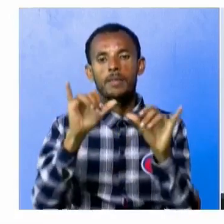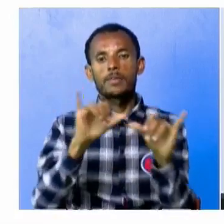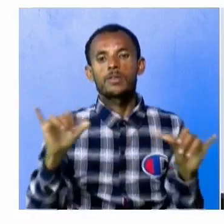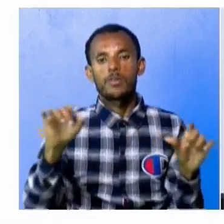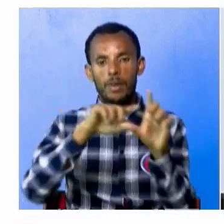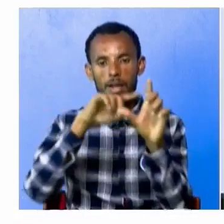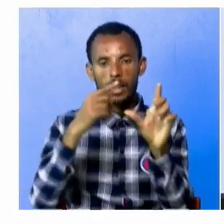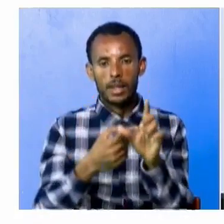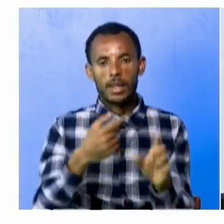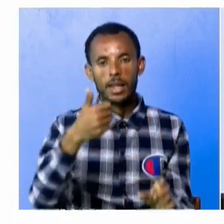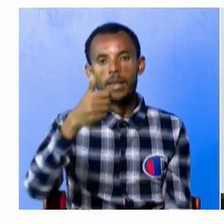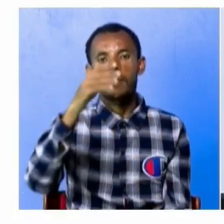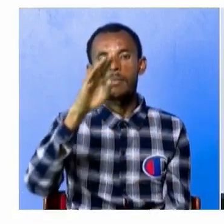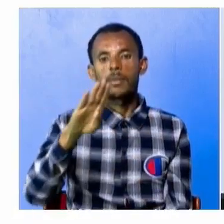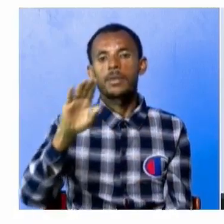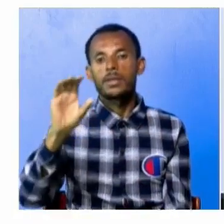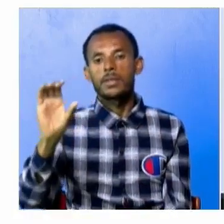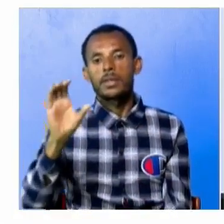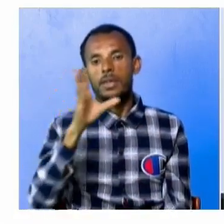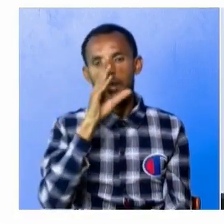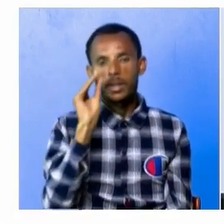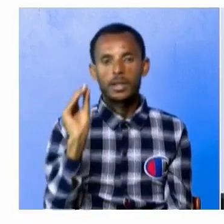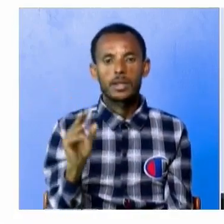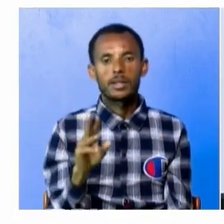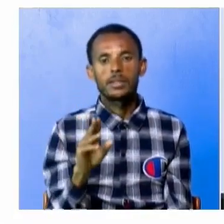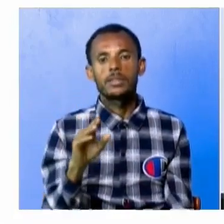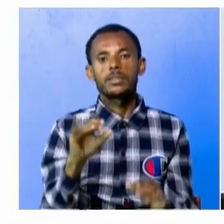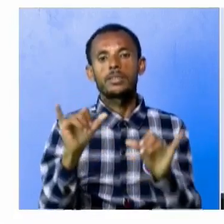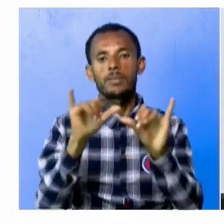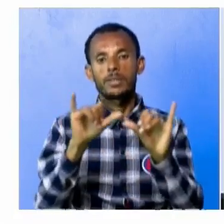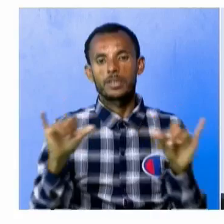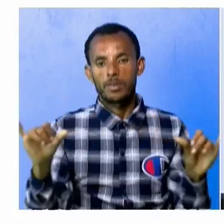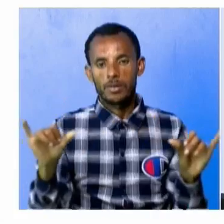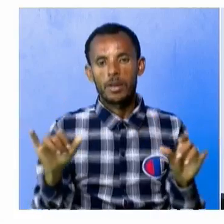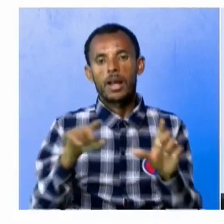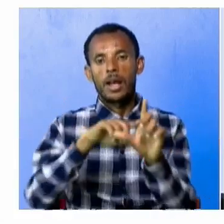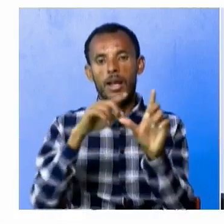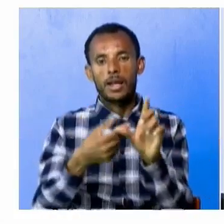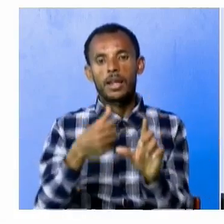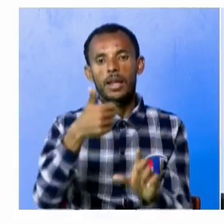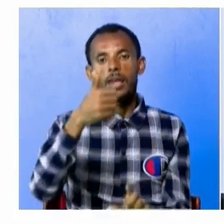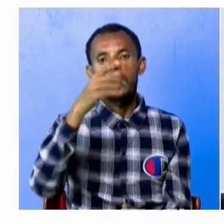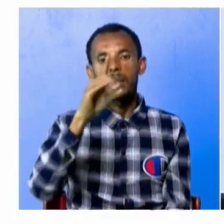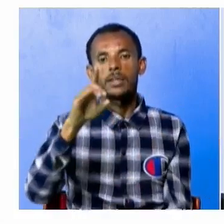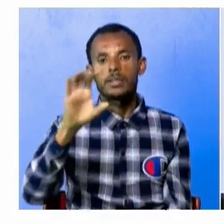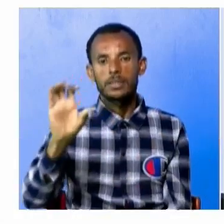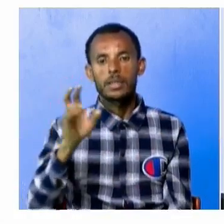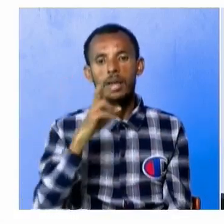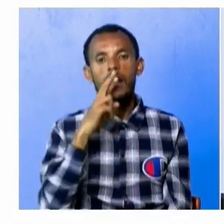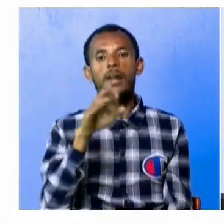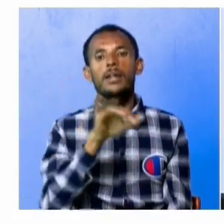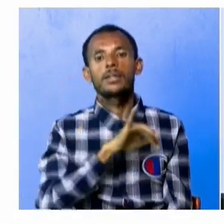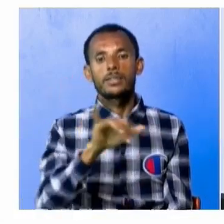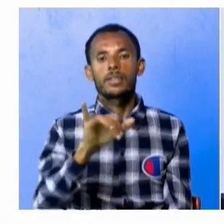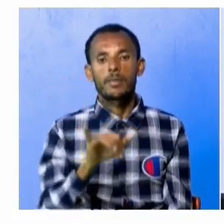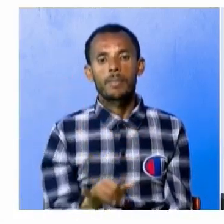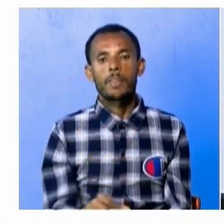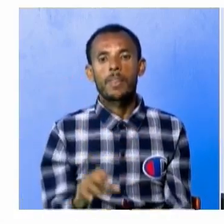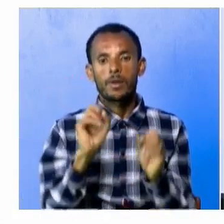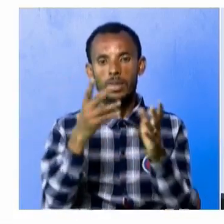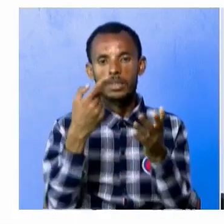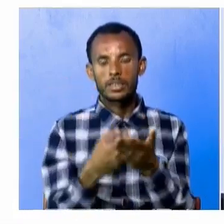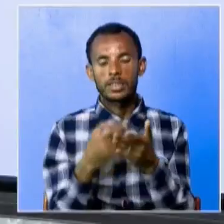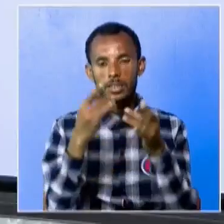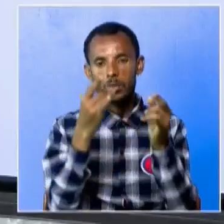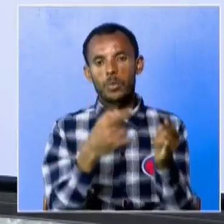angle ABC and the measure of angle ADC are the same. Okay, this way we